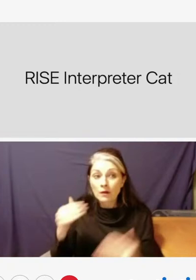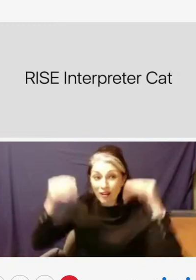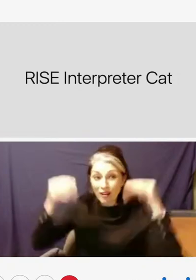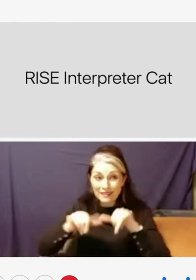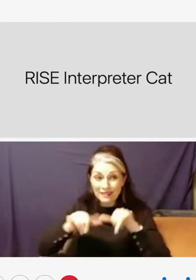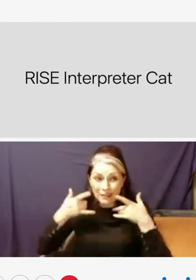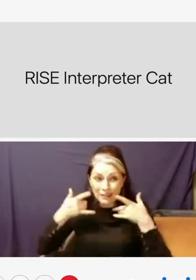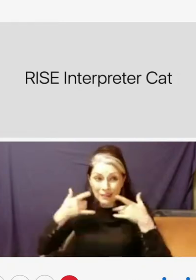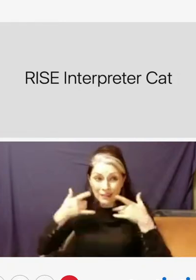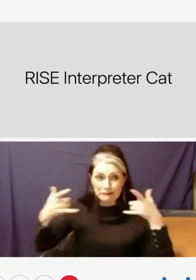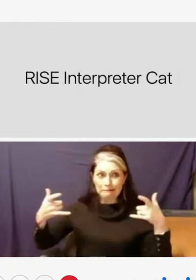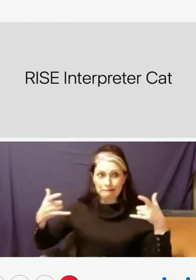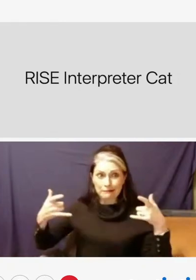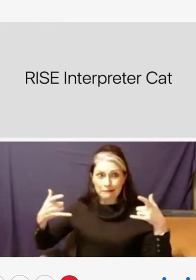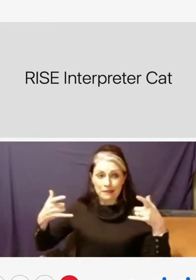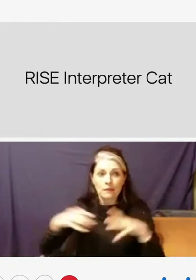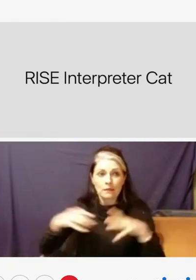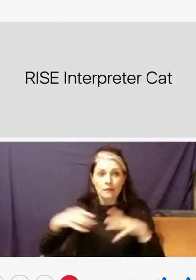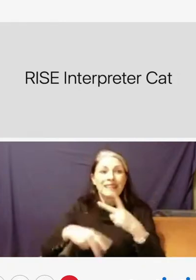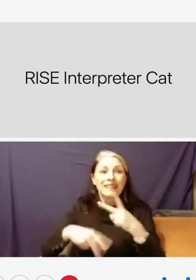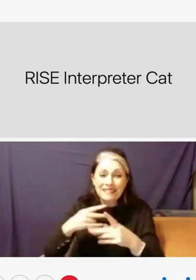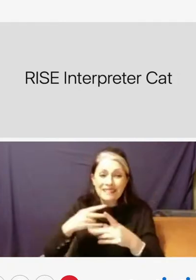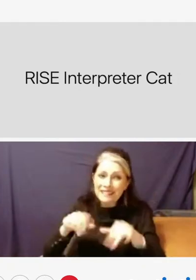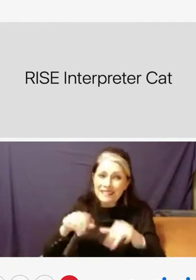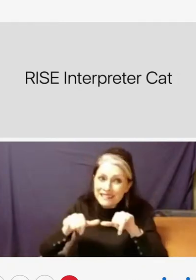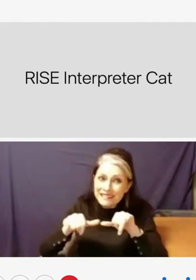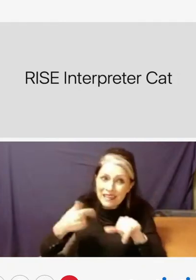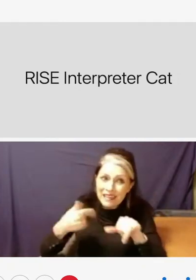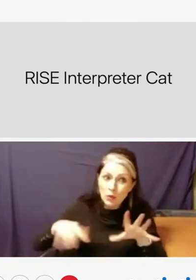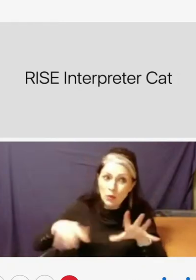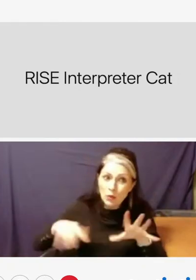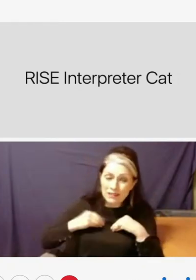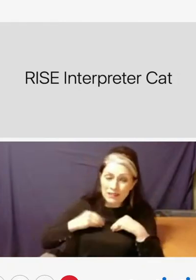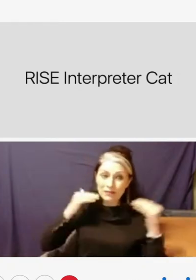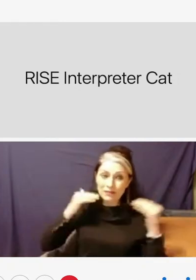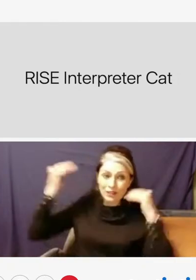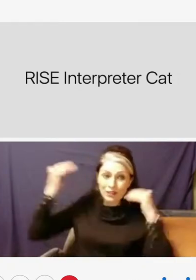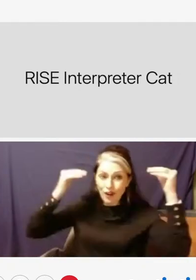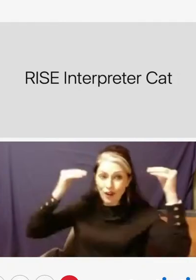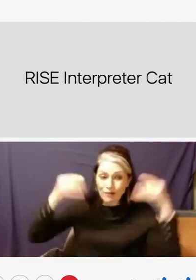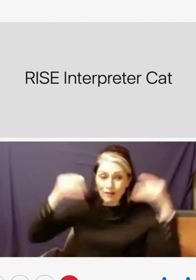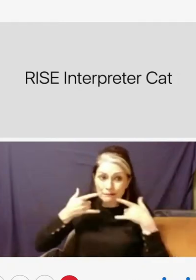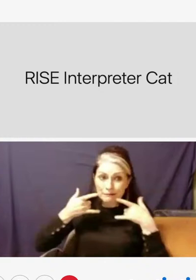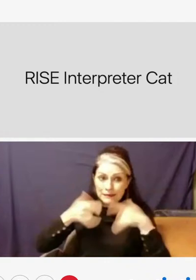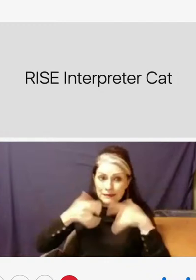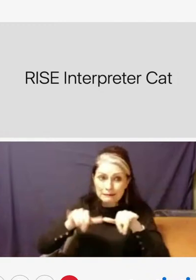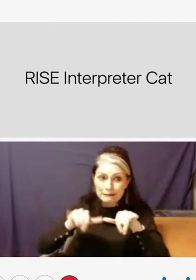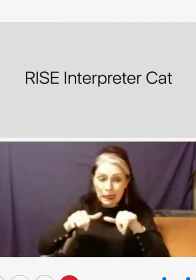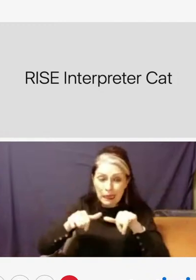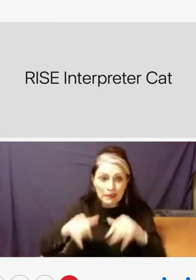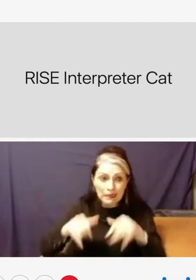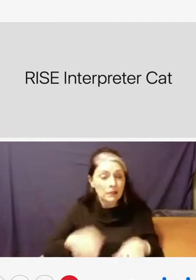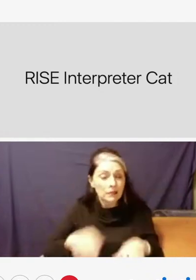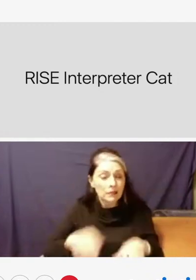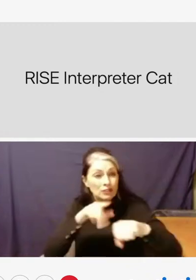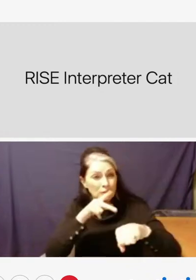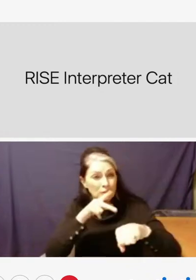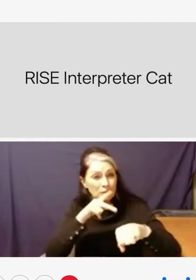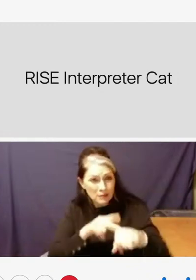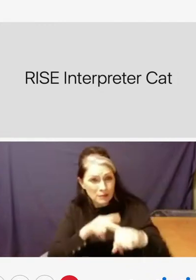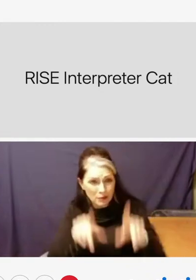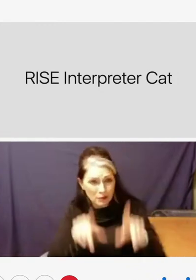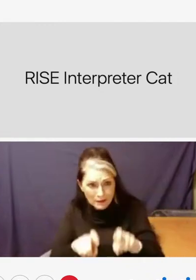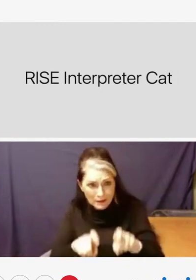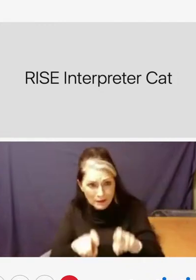so that is the type that the size that we received was adult size so principes could test to see it would fit our little kindergarteners or